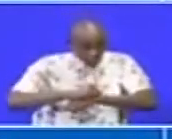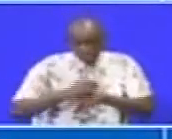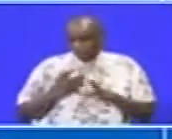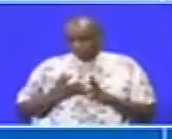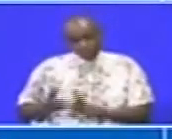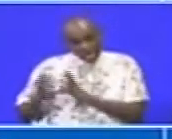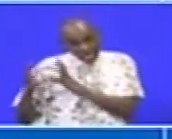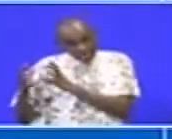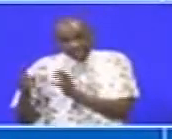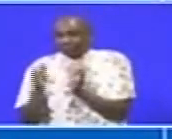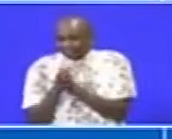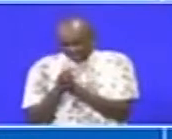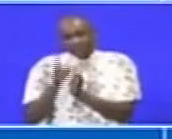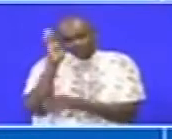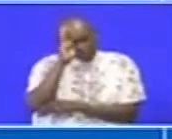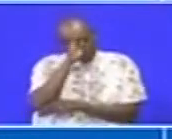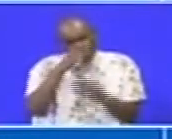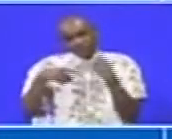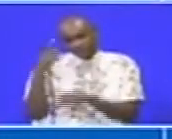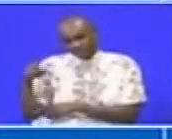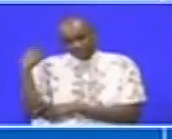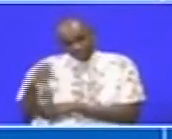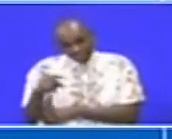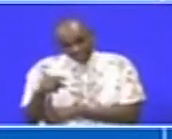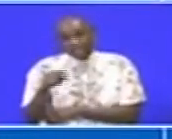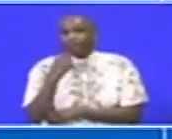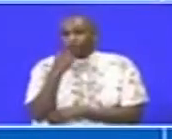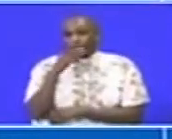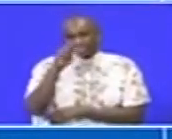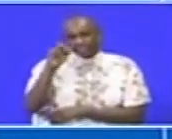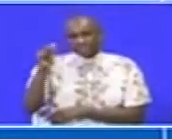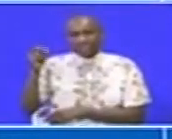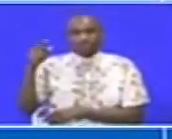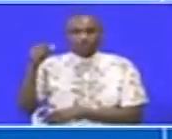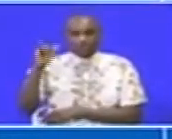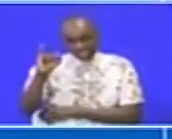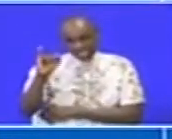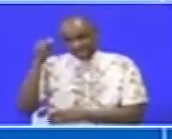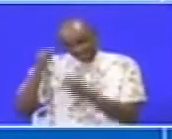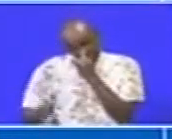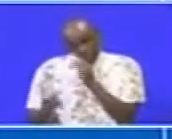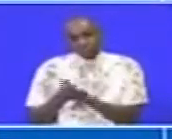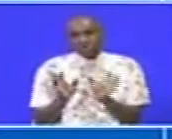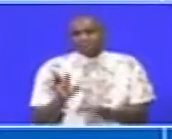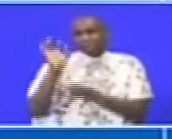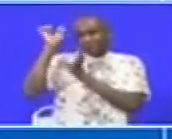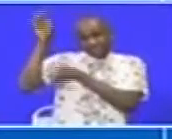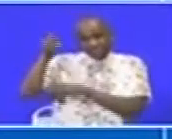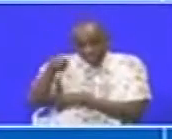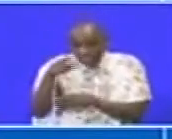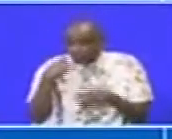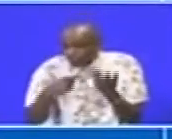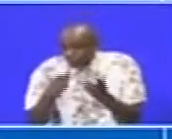High School were crowned champions after emerging winners over Moi Sirgoi in the finals. In basketball, Kaya Tiwi and Upperhill